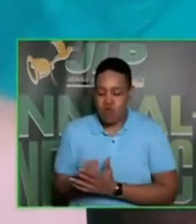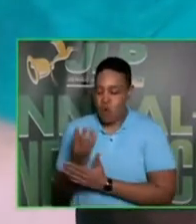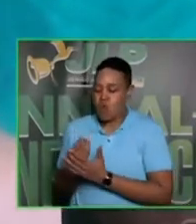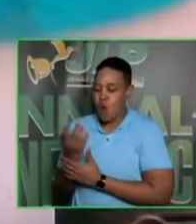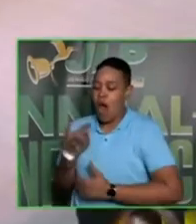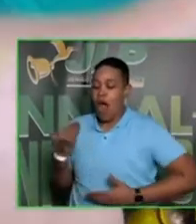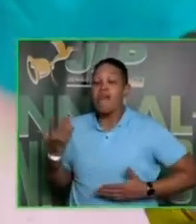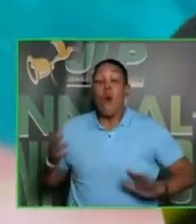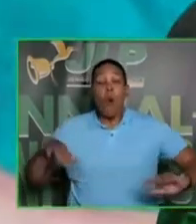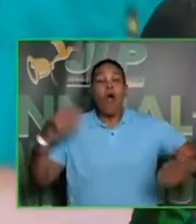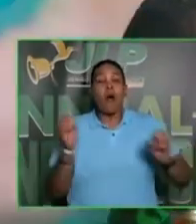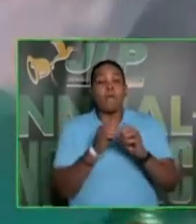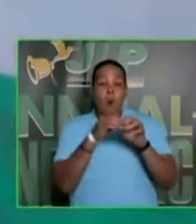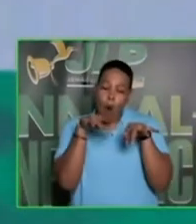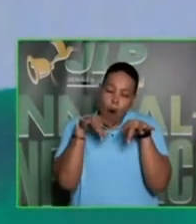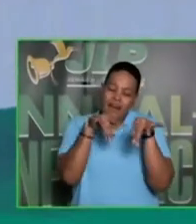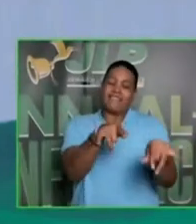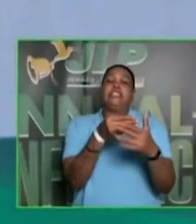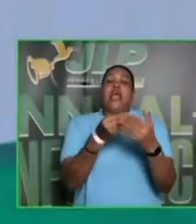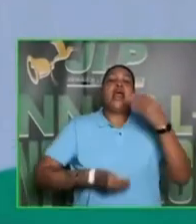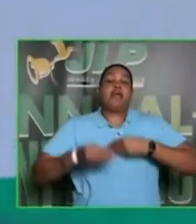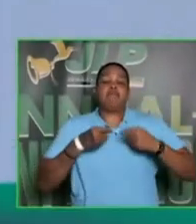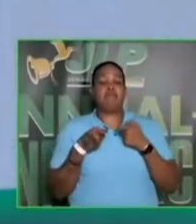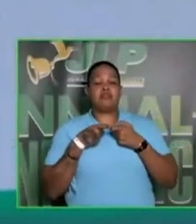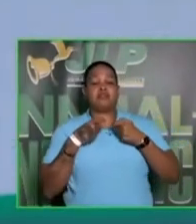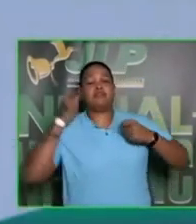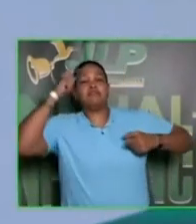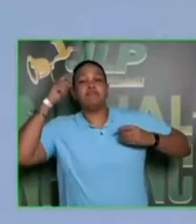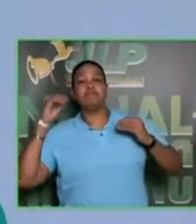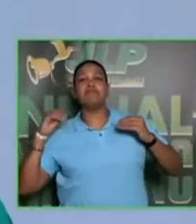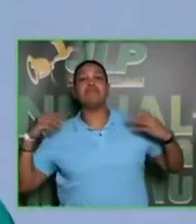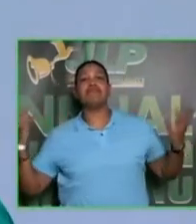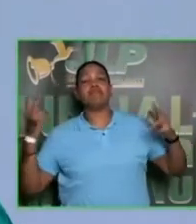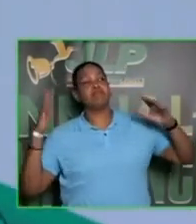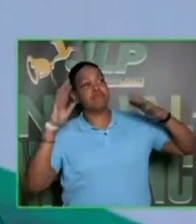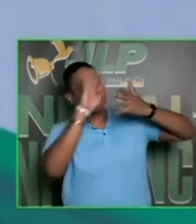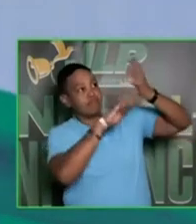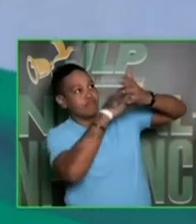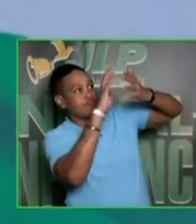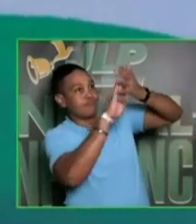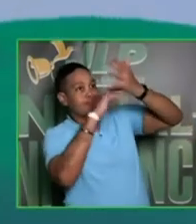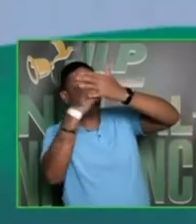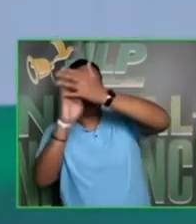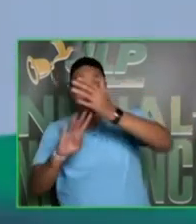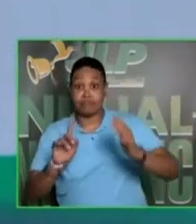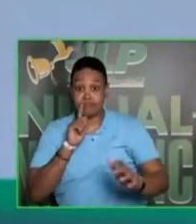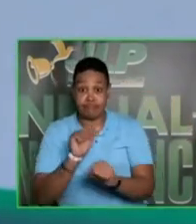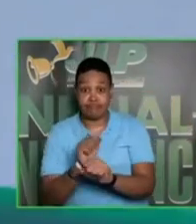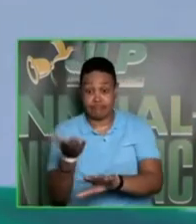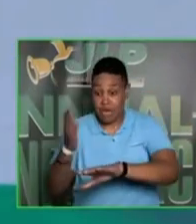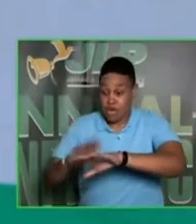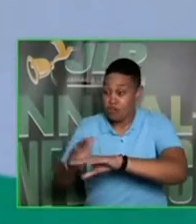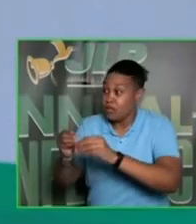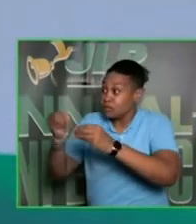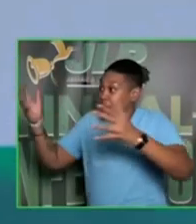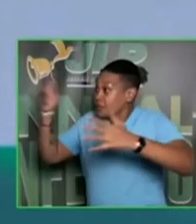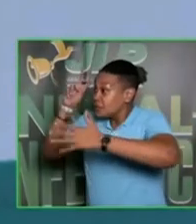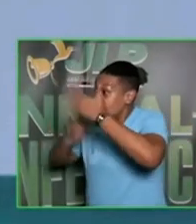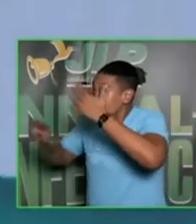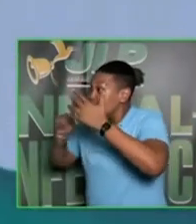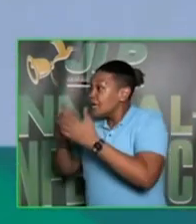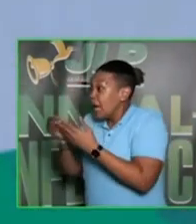having a more efficient electricity grid, thereby increasing our prospect for growing the economy.